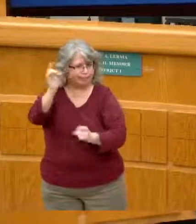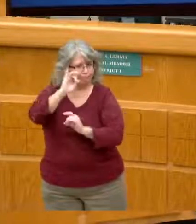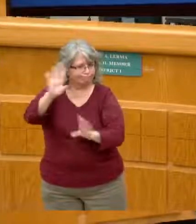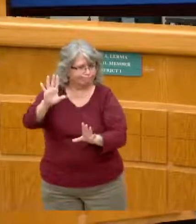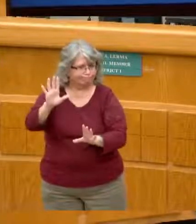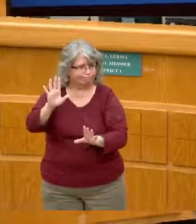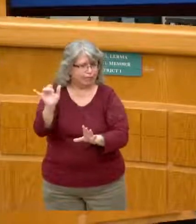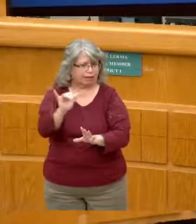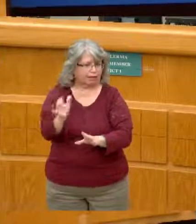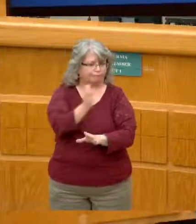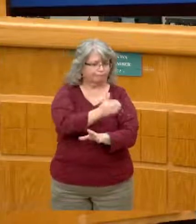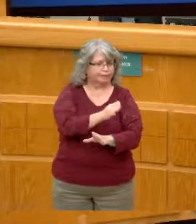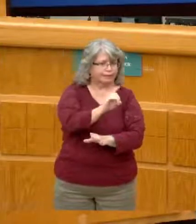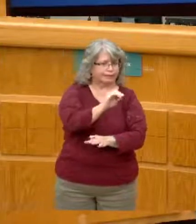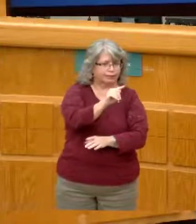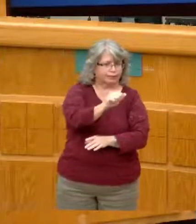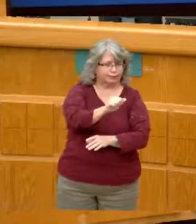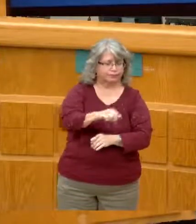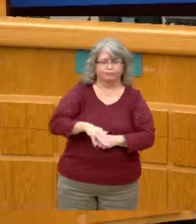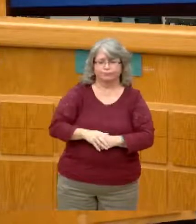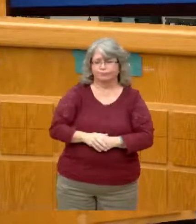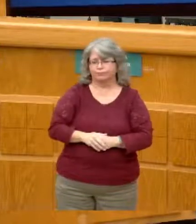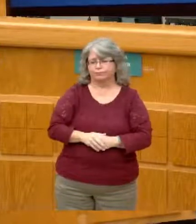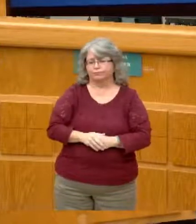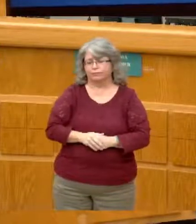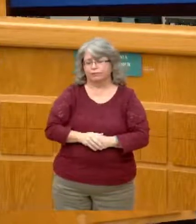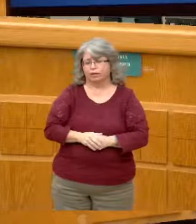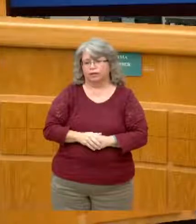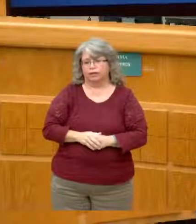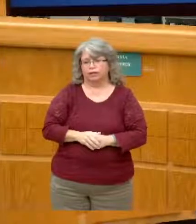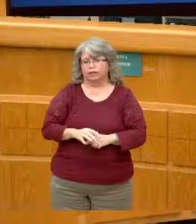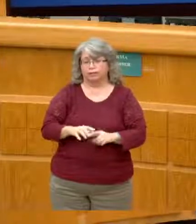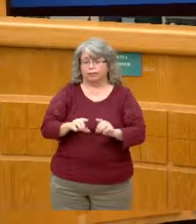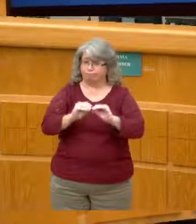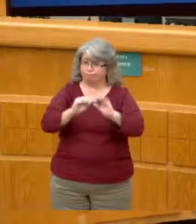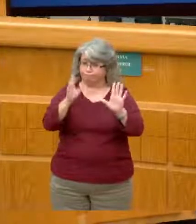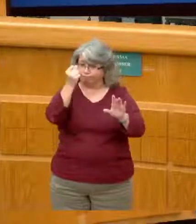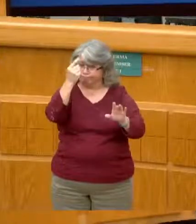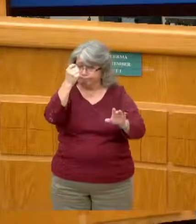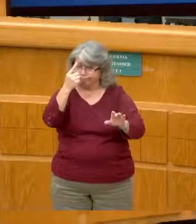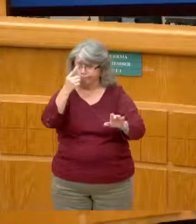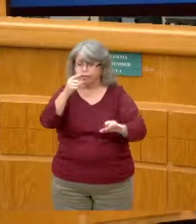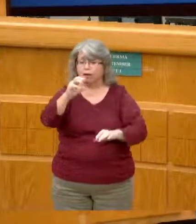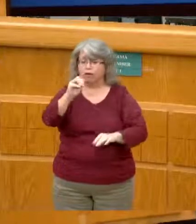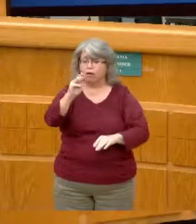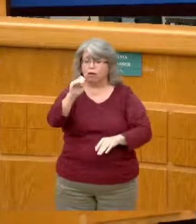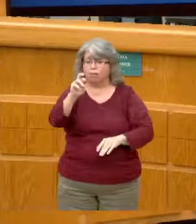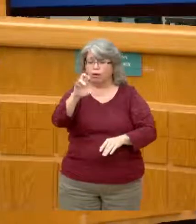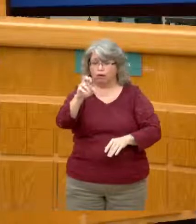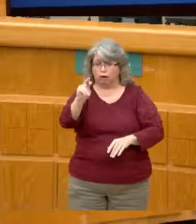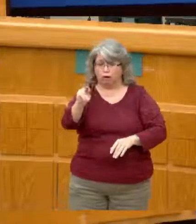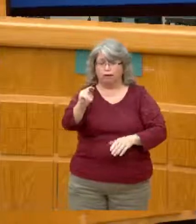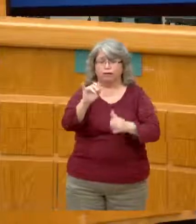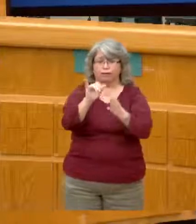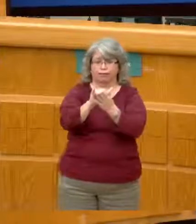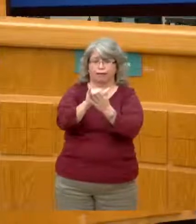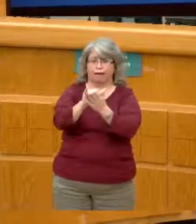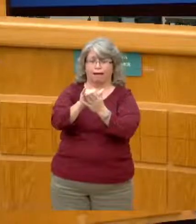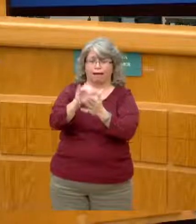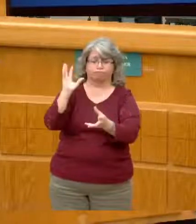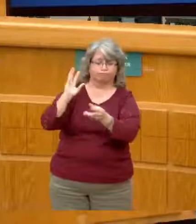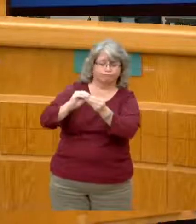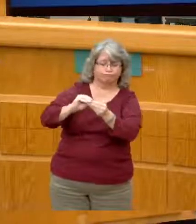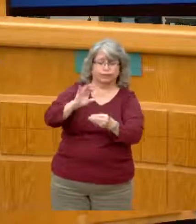about that in a moment. Just to be clear, that Omicron currently consists of 99.9% of